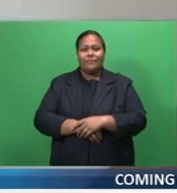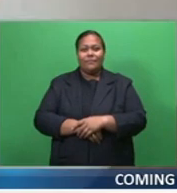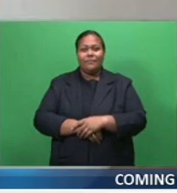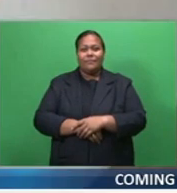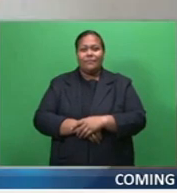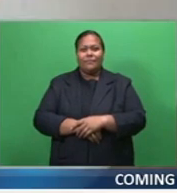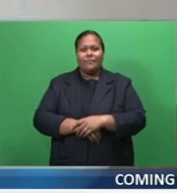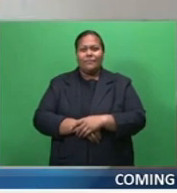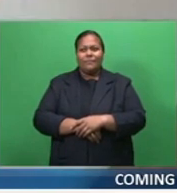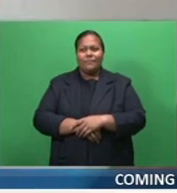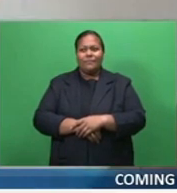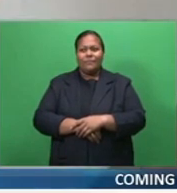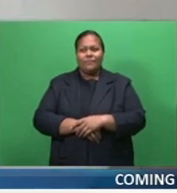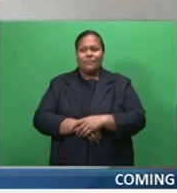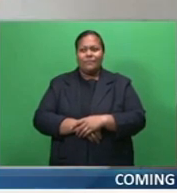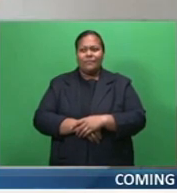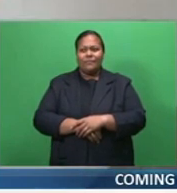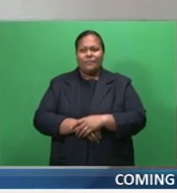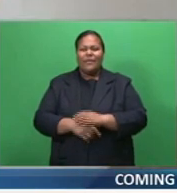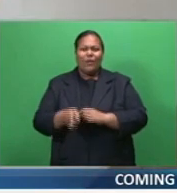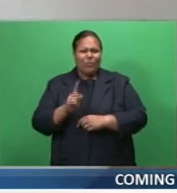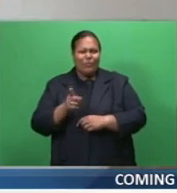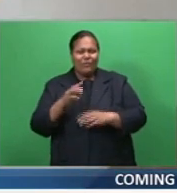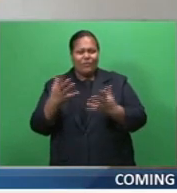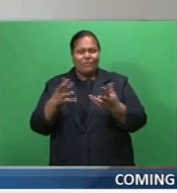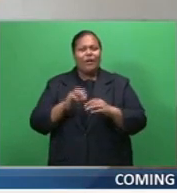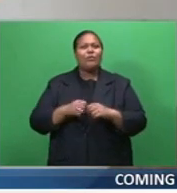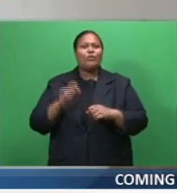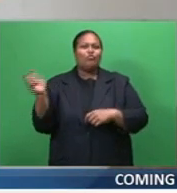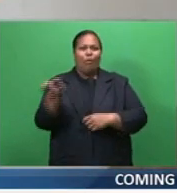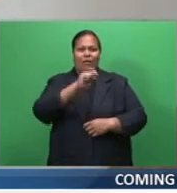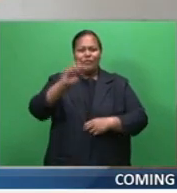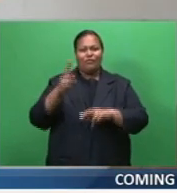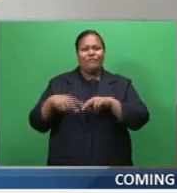And cautious return for Squash Fiji. This and more coming up.